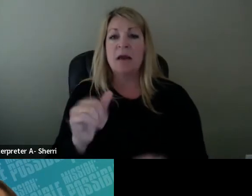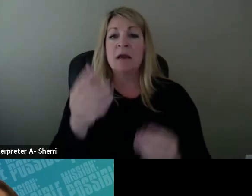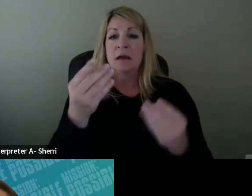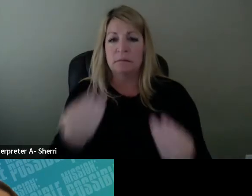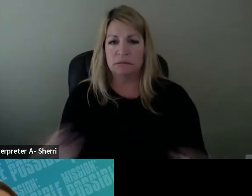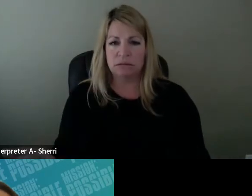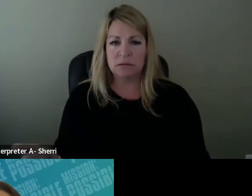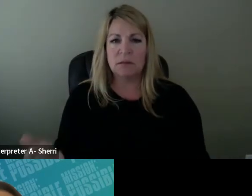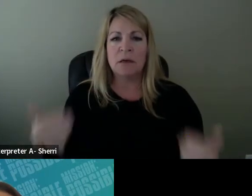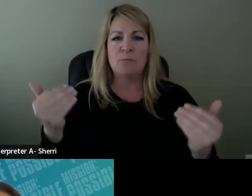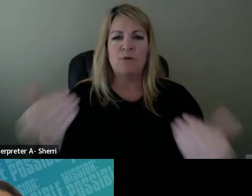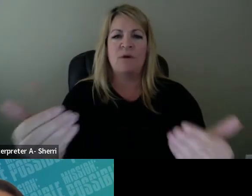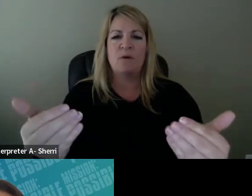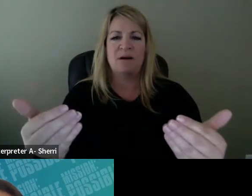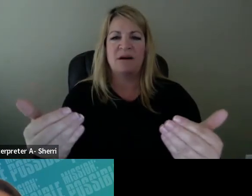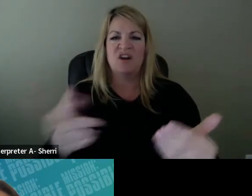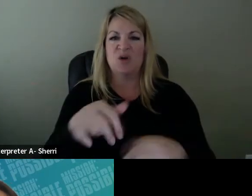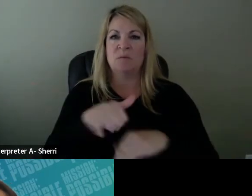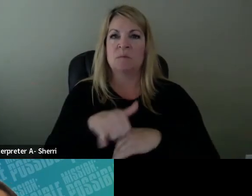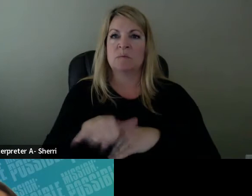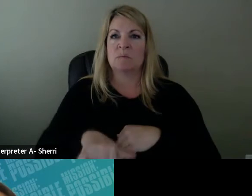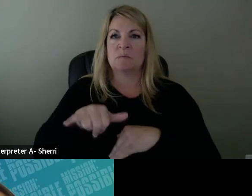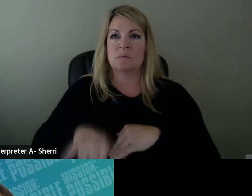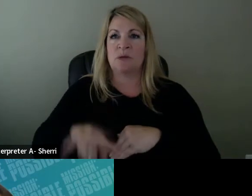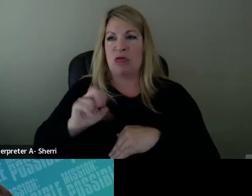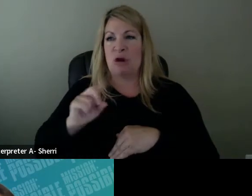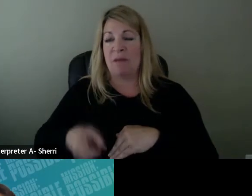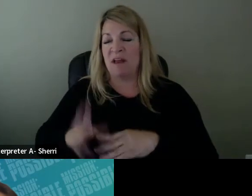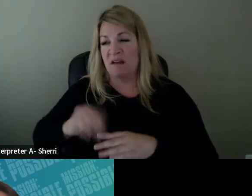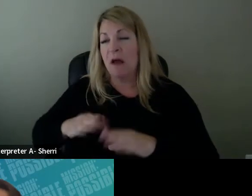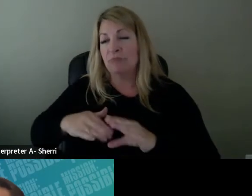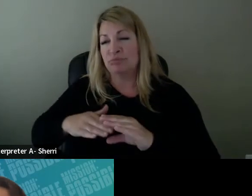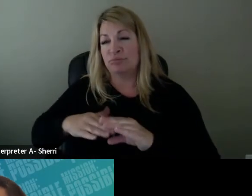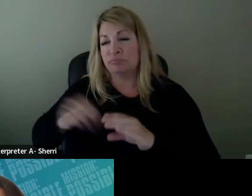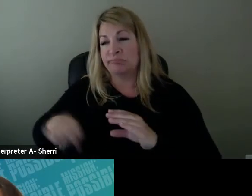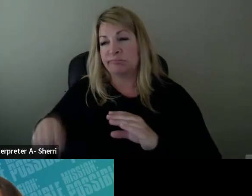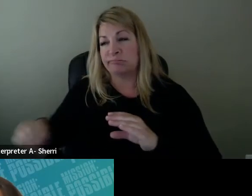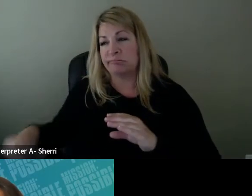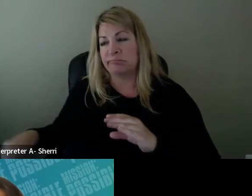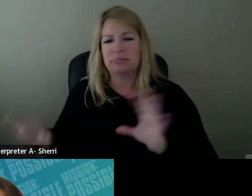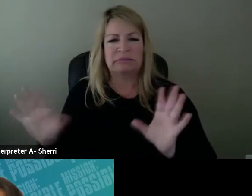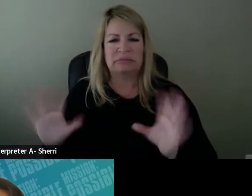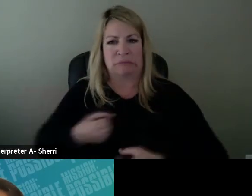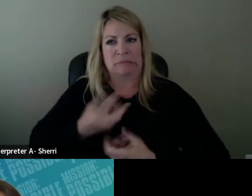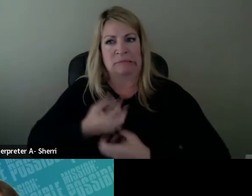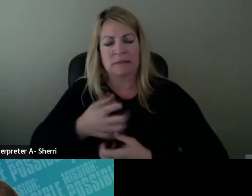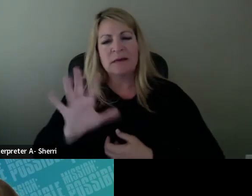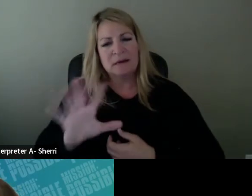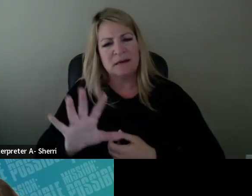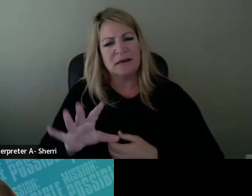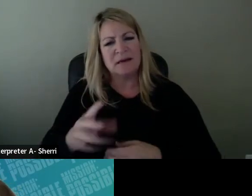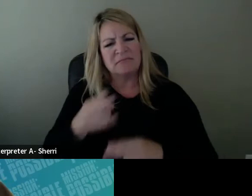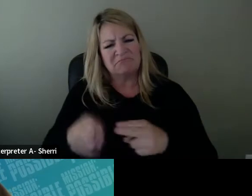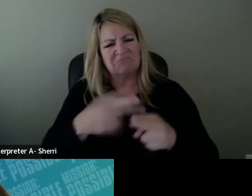you need to do. But don't spend 30 minutes or the entire time venting, right? Right, make it productive. And